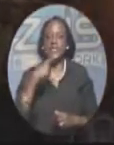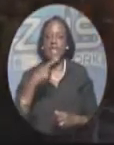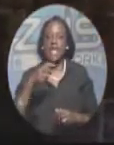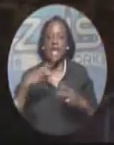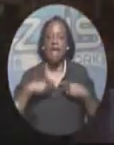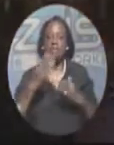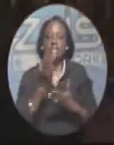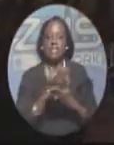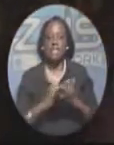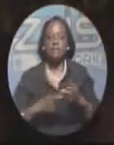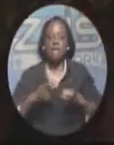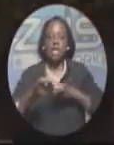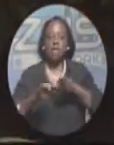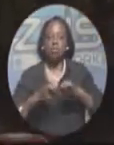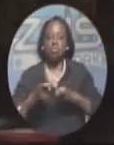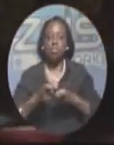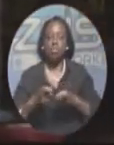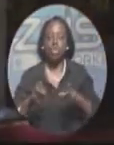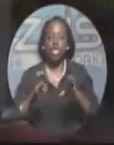that may not be the only case.